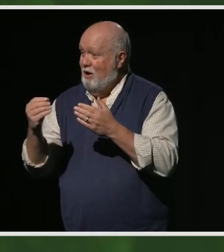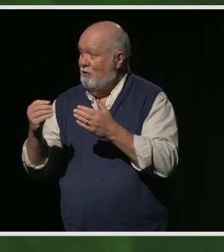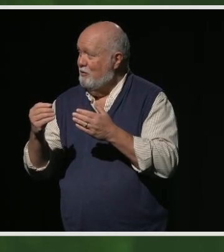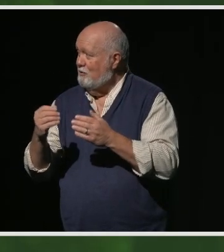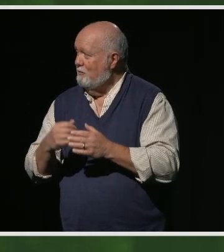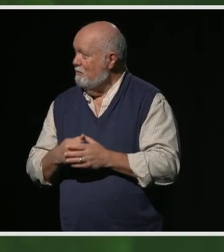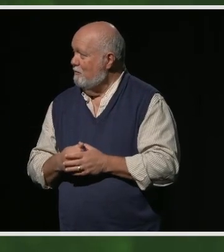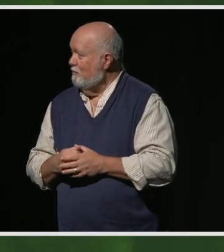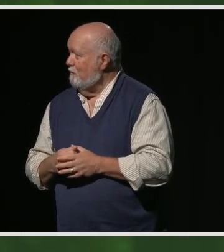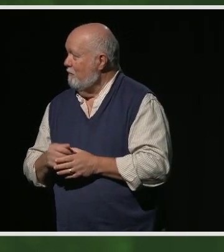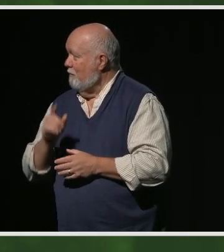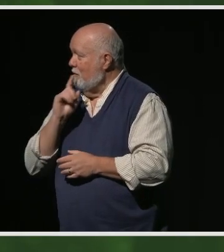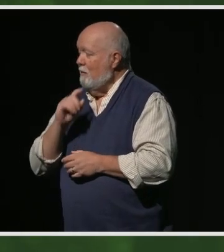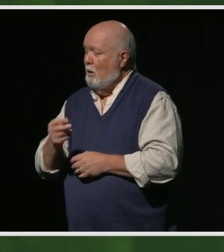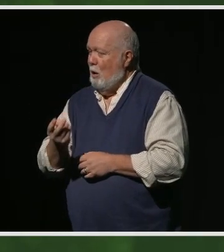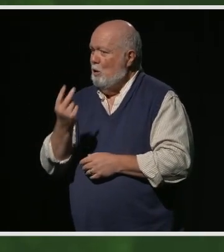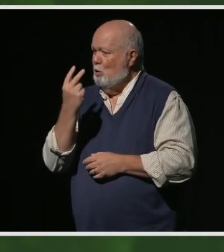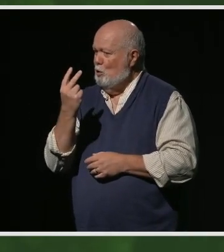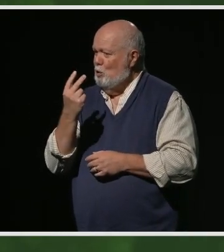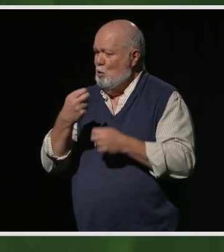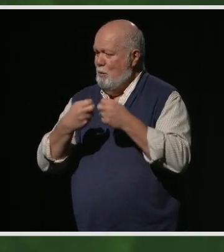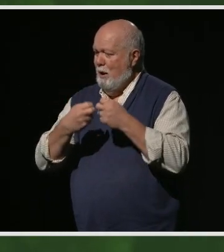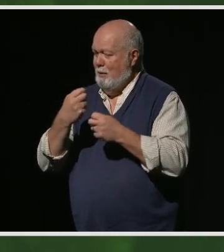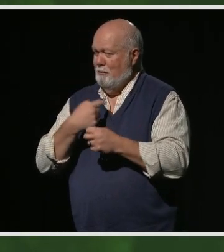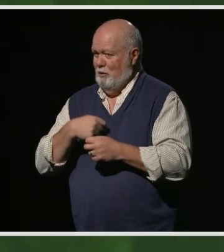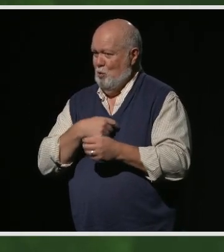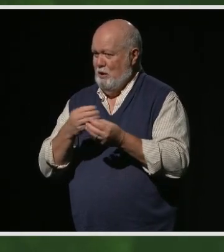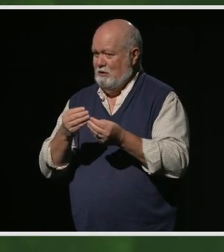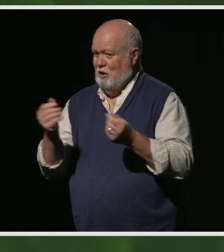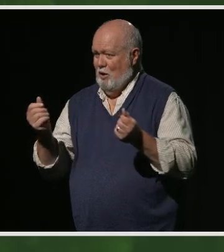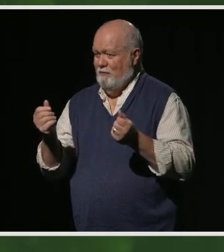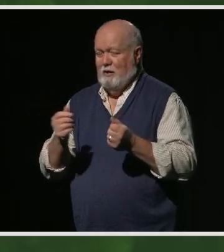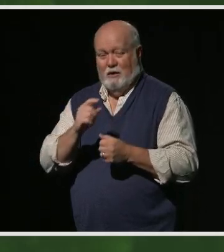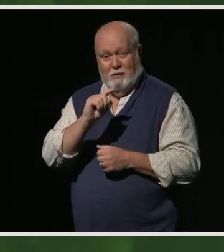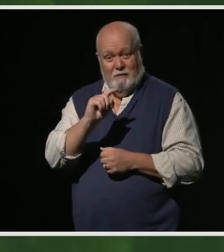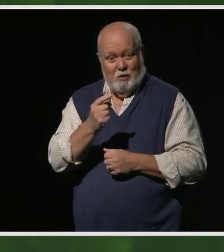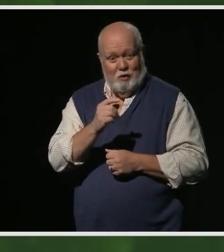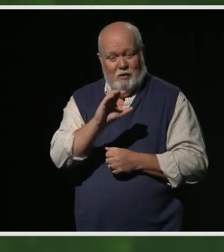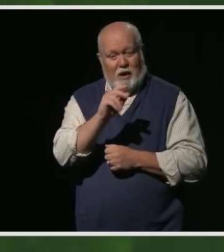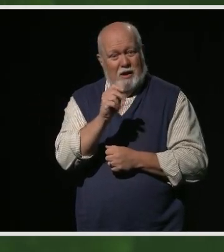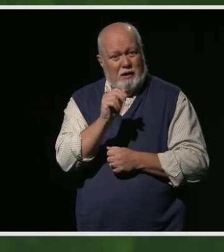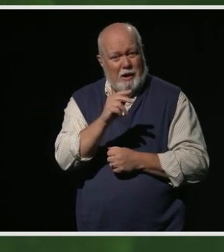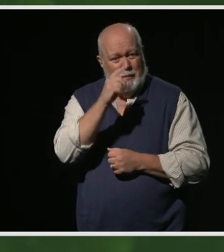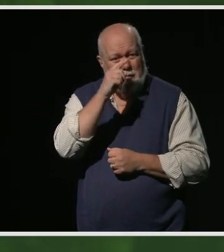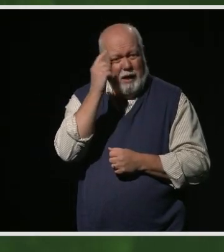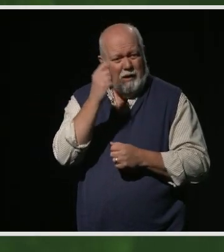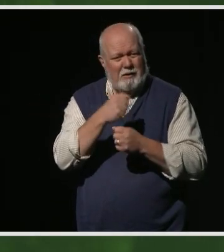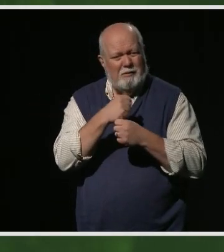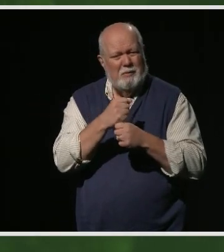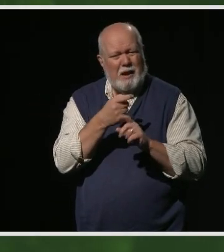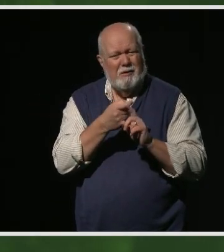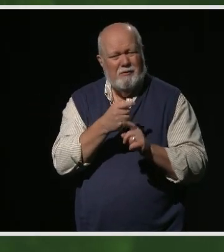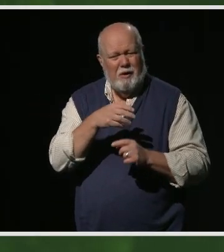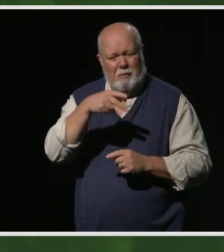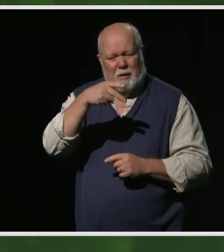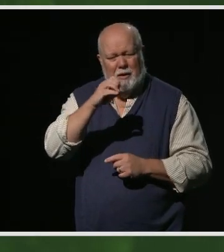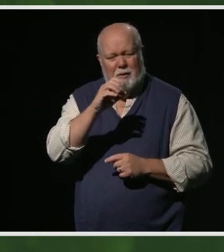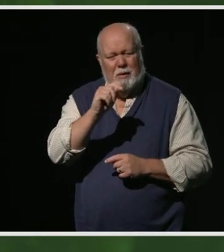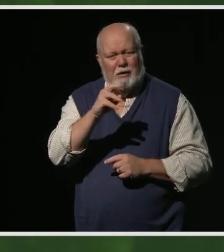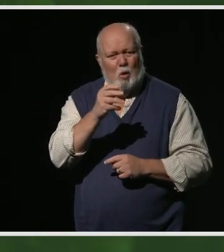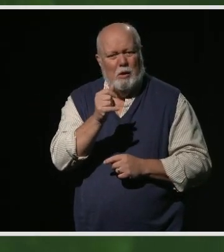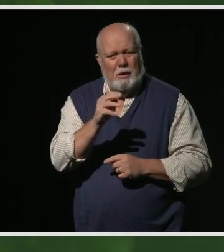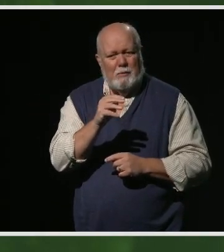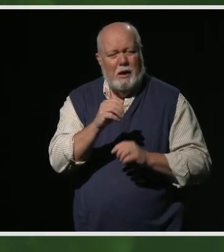There's two problems that we're solving at Living Ink. The first one is carbon black is made of heavy petroleum, and it's done by burning it at really